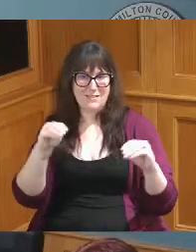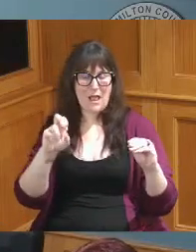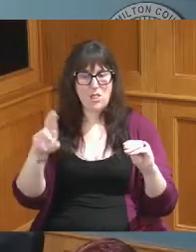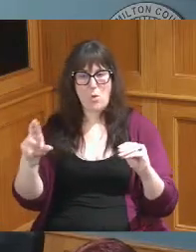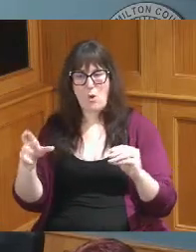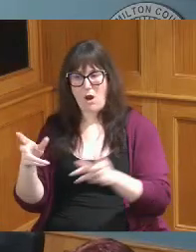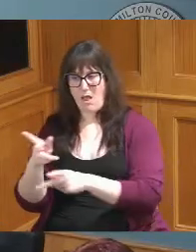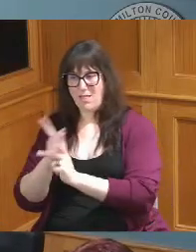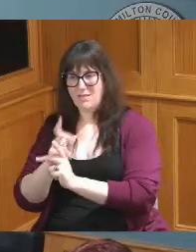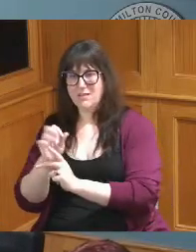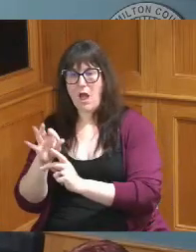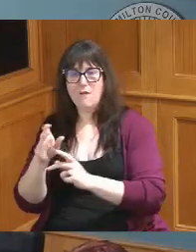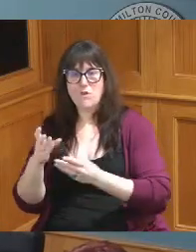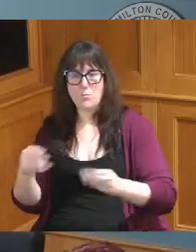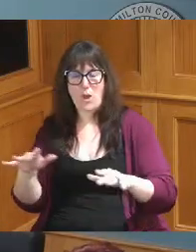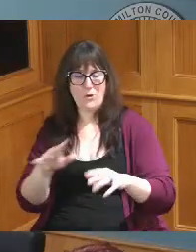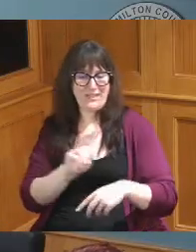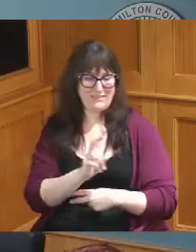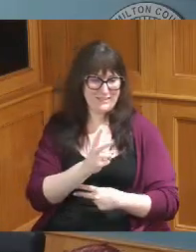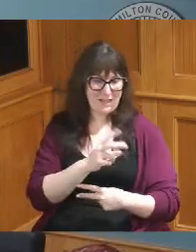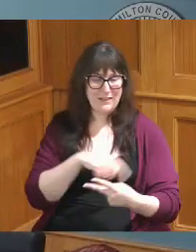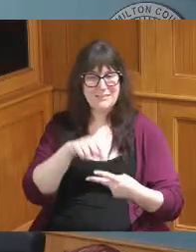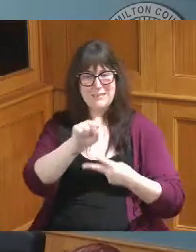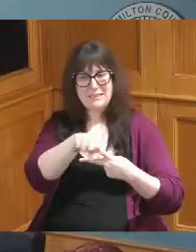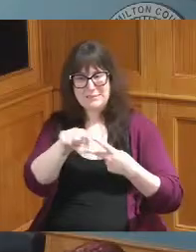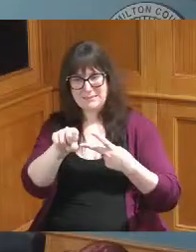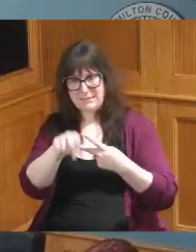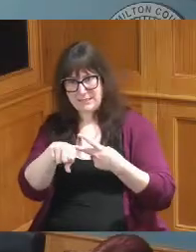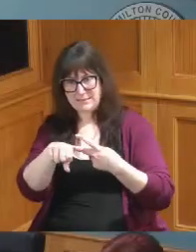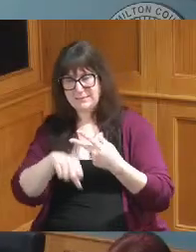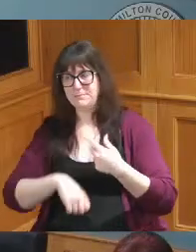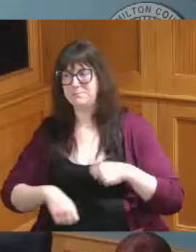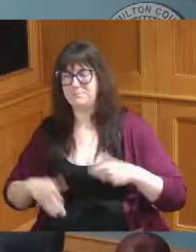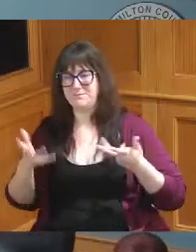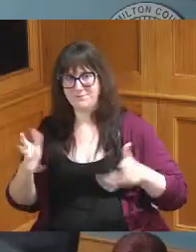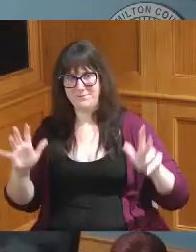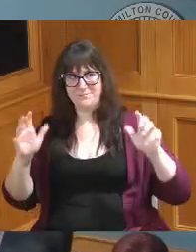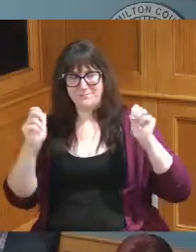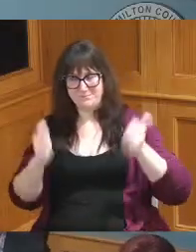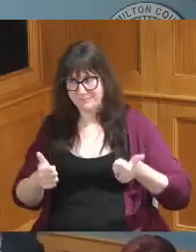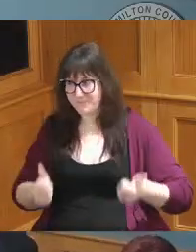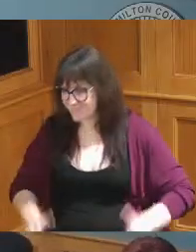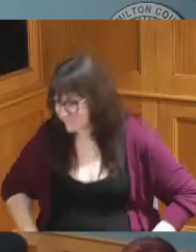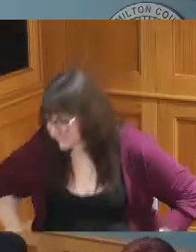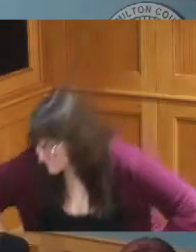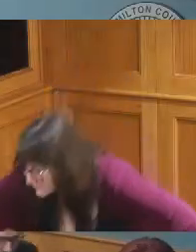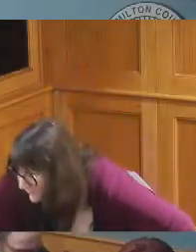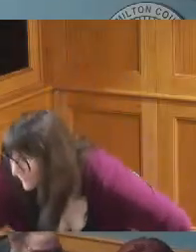Commissioner Driehaus, Yes, Commissioner Summer Dumas. thank you.